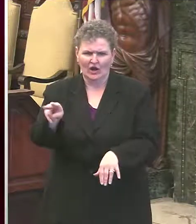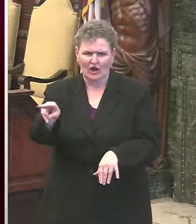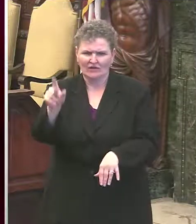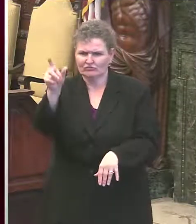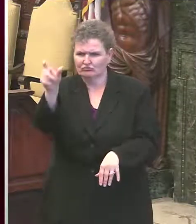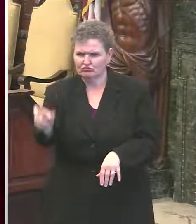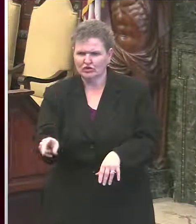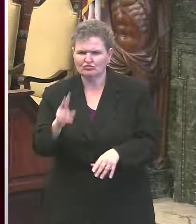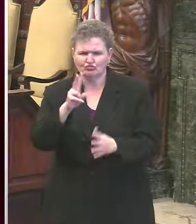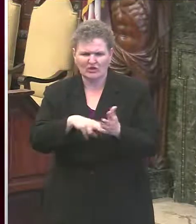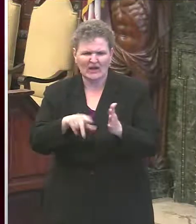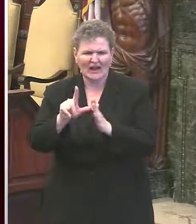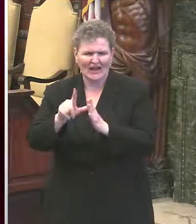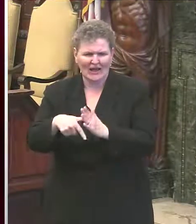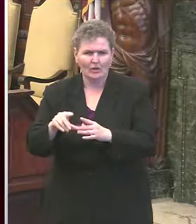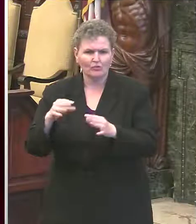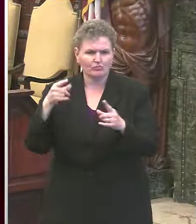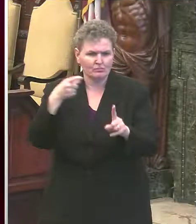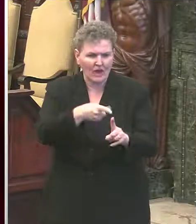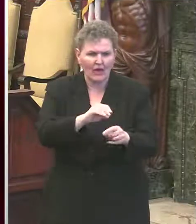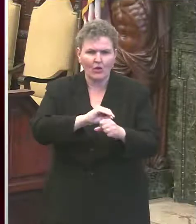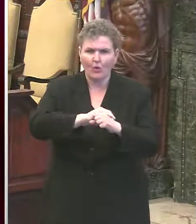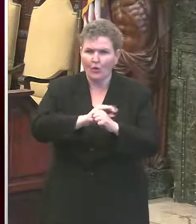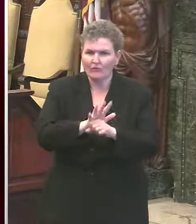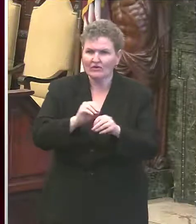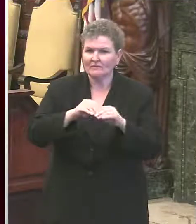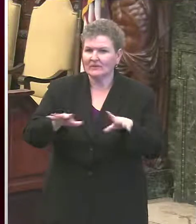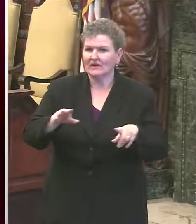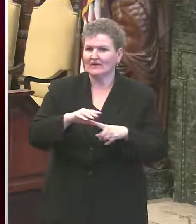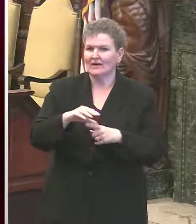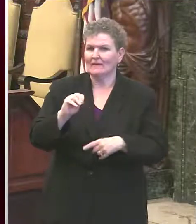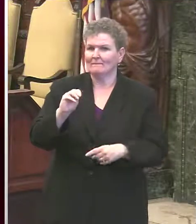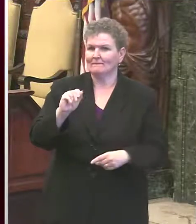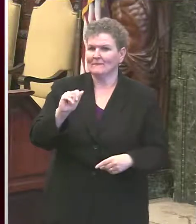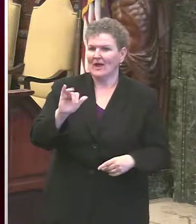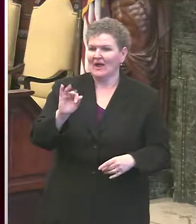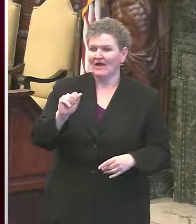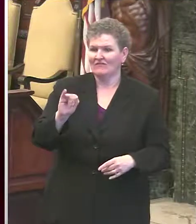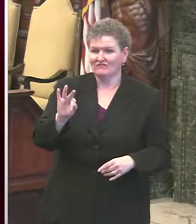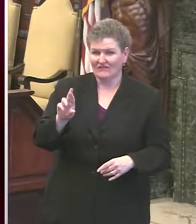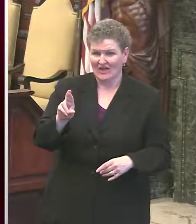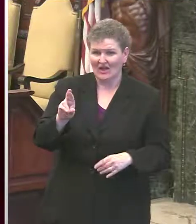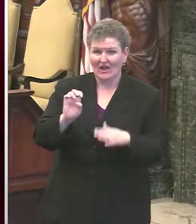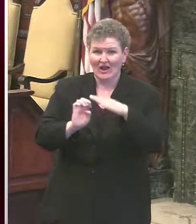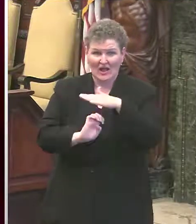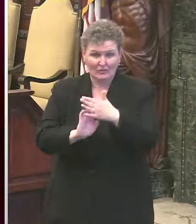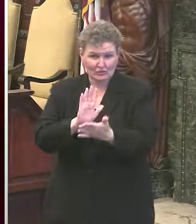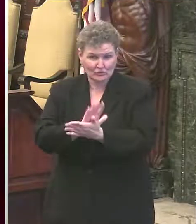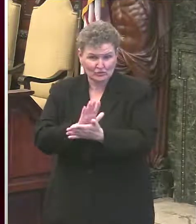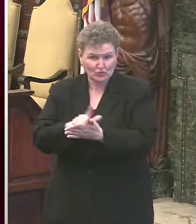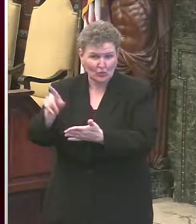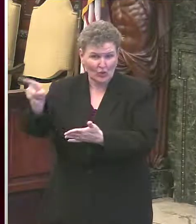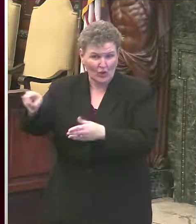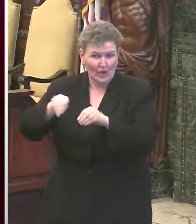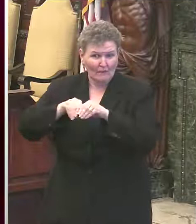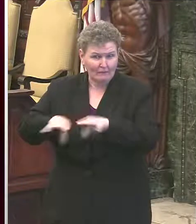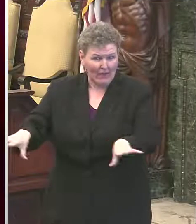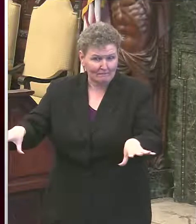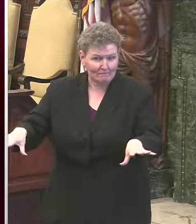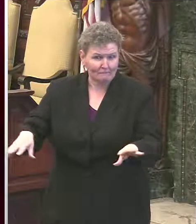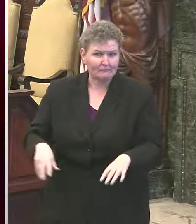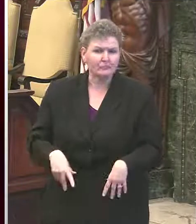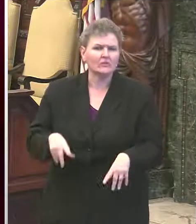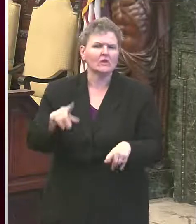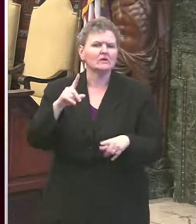But after the COVID outbreak at Mayfair Elementary School, a group of teachers and parents created a dashboard listing COVID